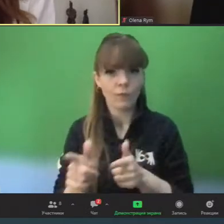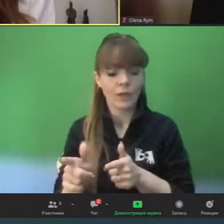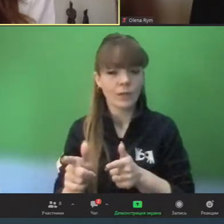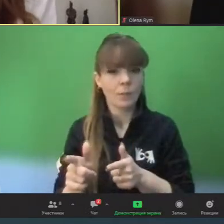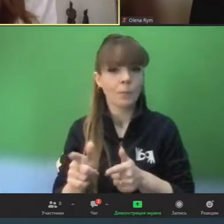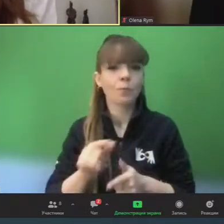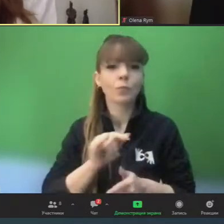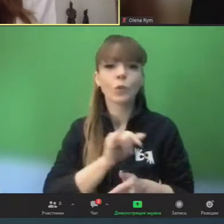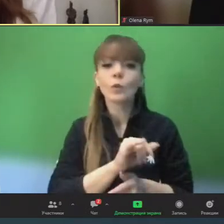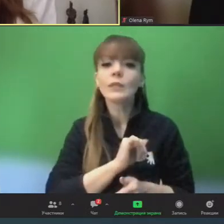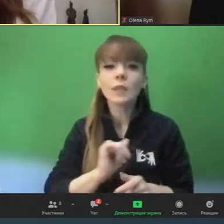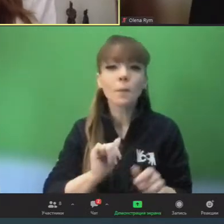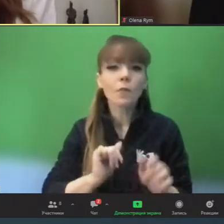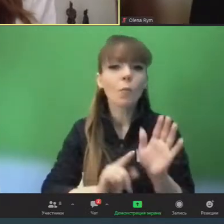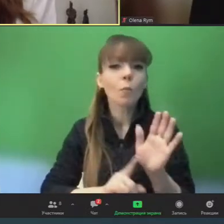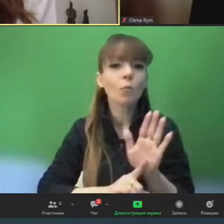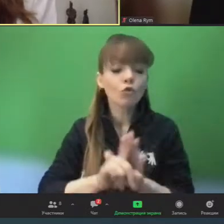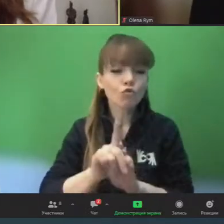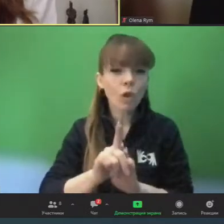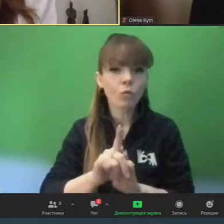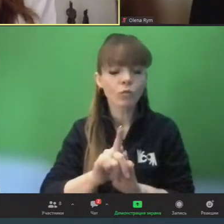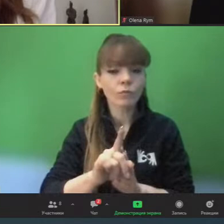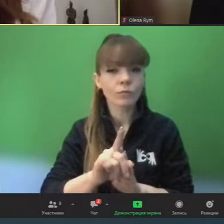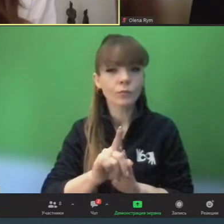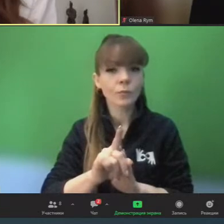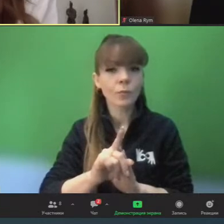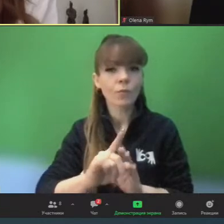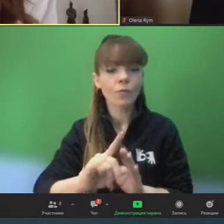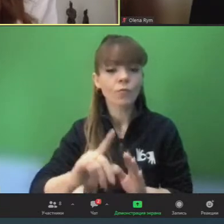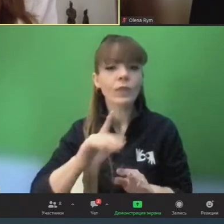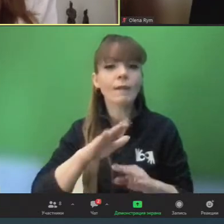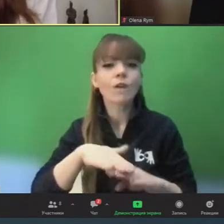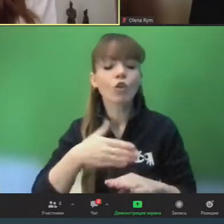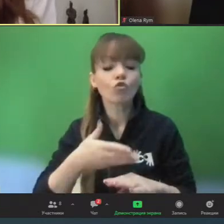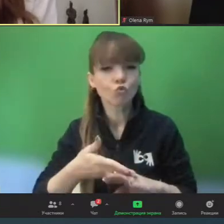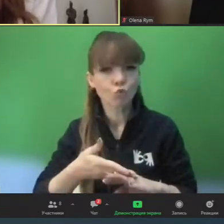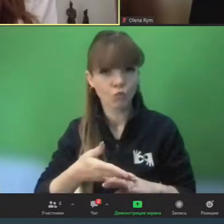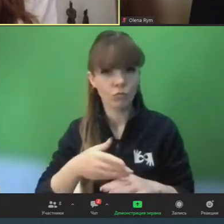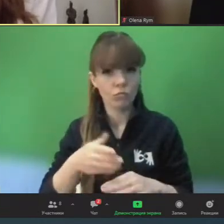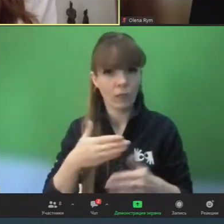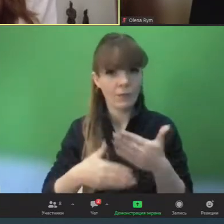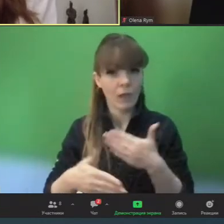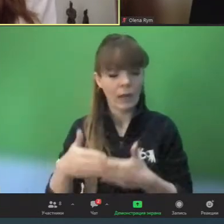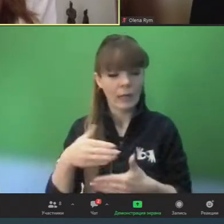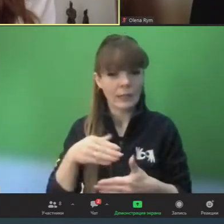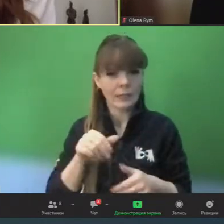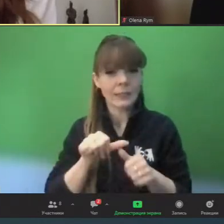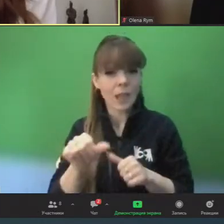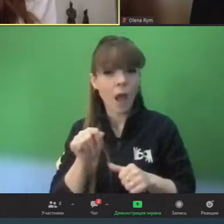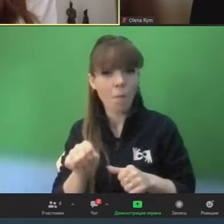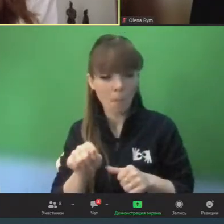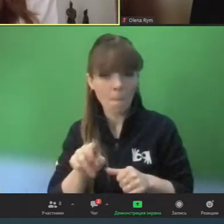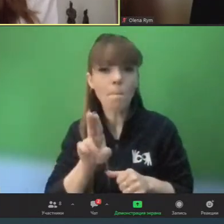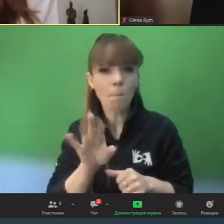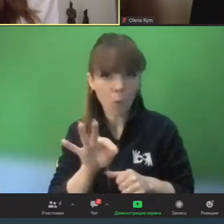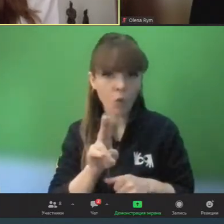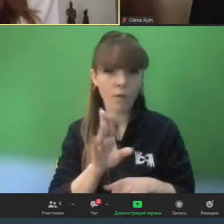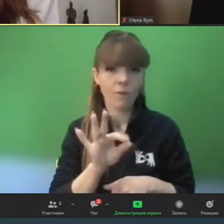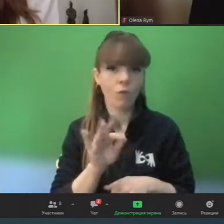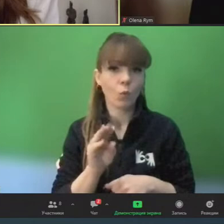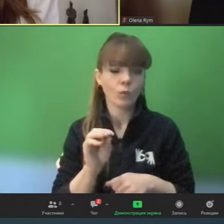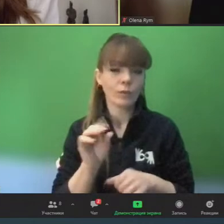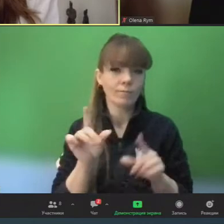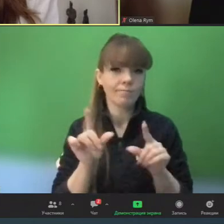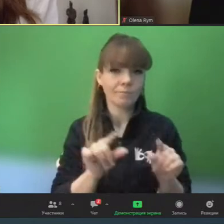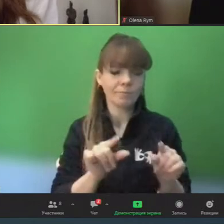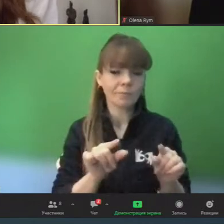local legislation does not specify. Here in Germany, they, in the first place, talk about people with